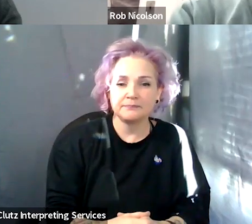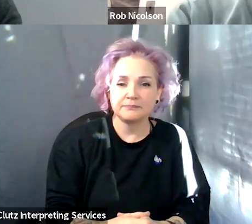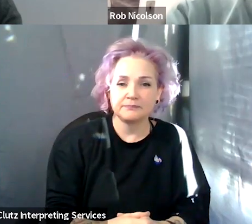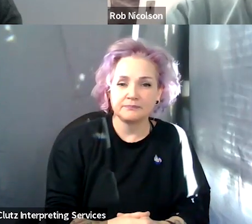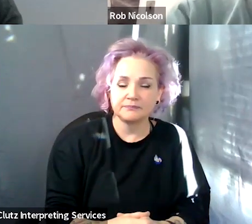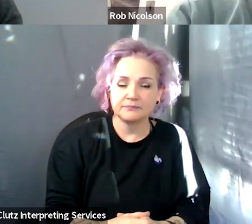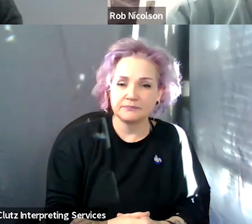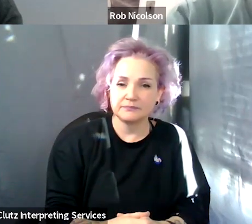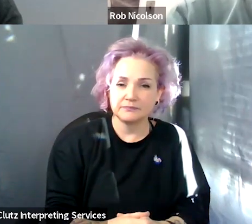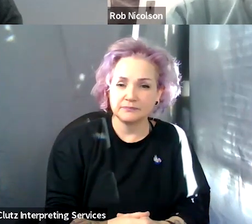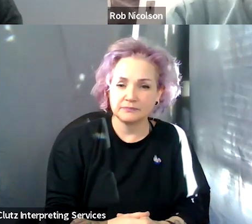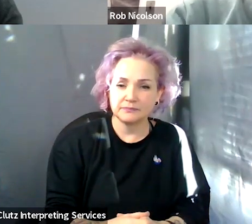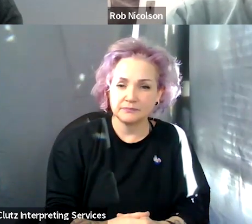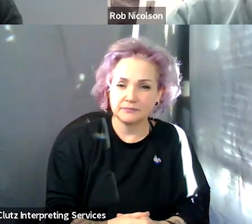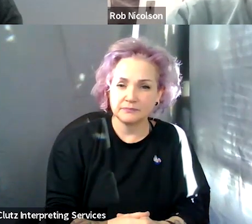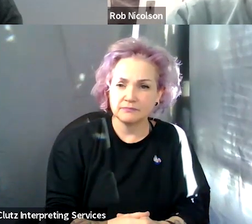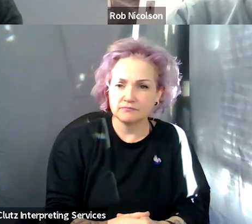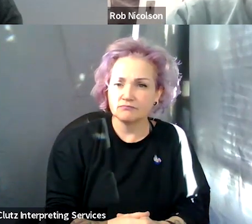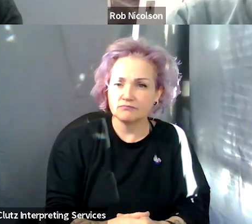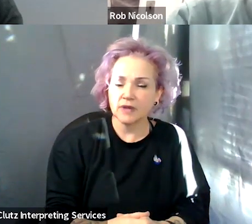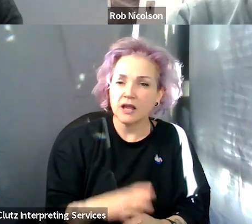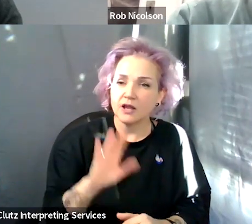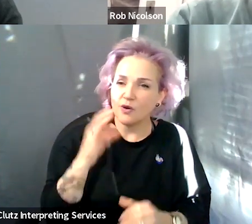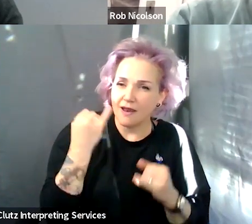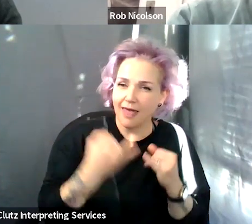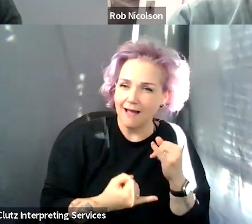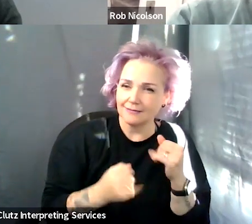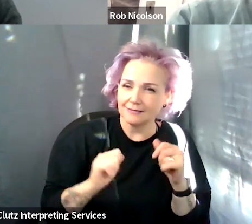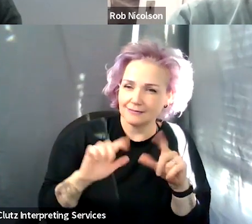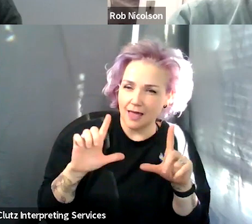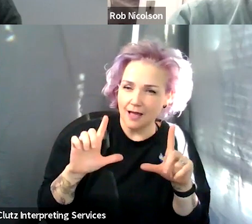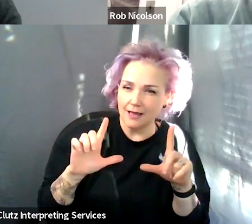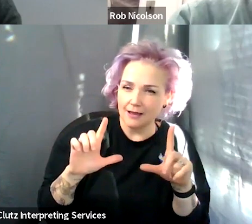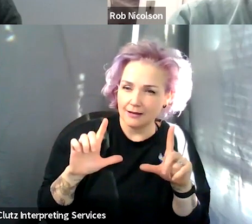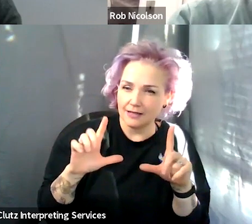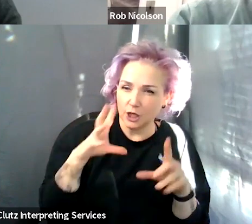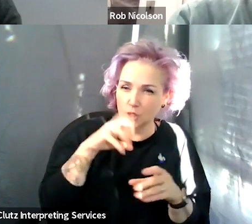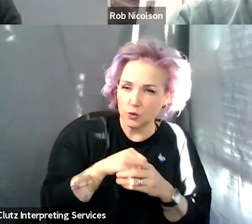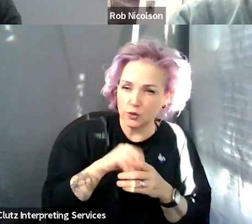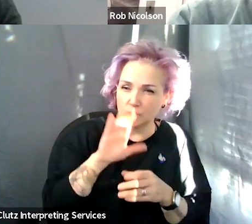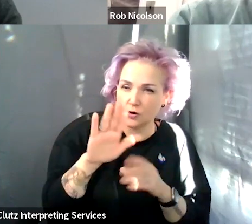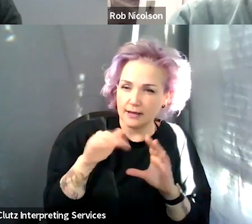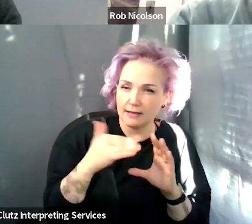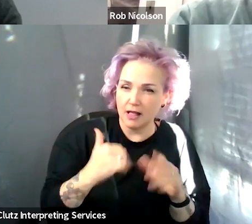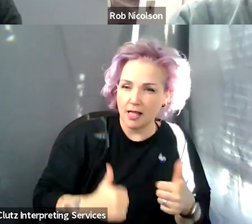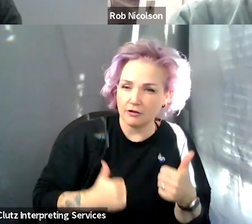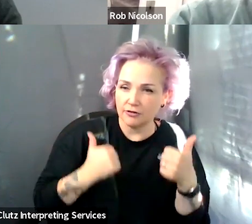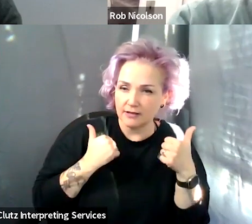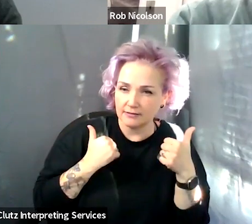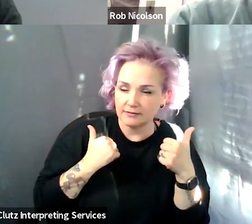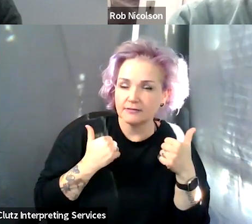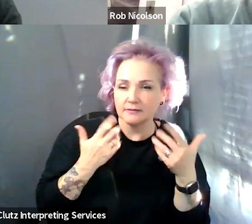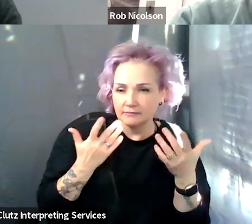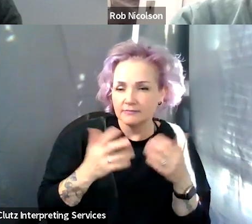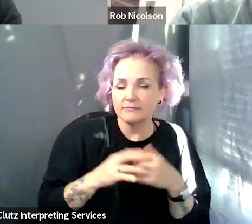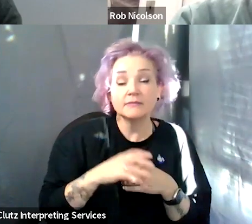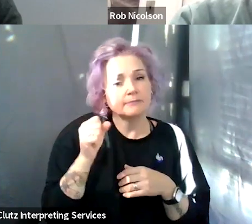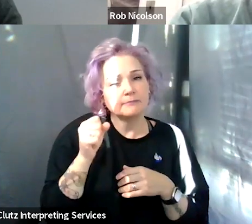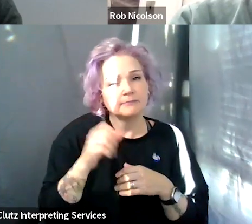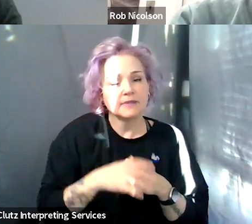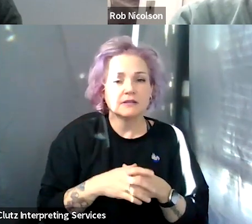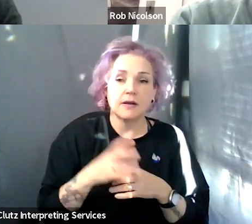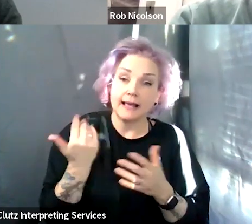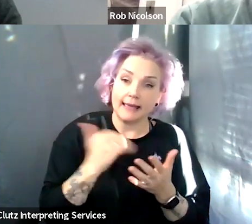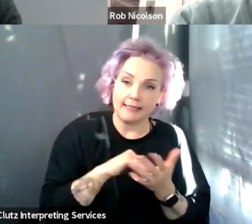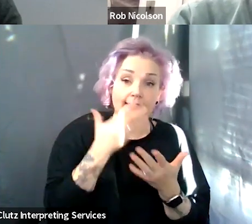Faraj's email address was on your last slide there, I think, as well. But, Faraj, thank you. This was a fantastic summary